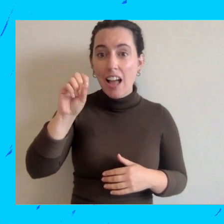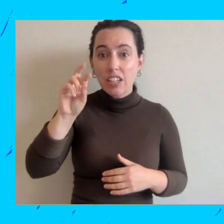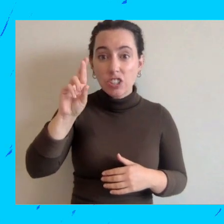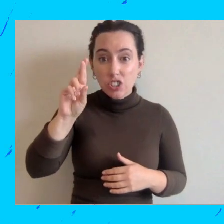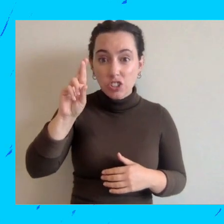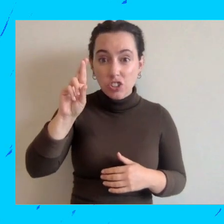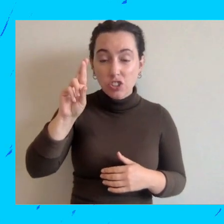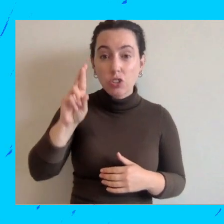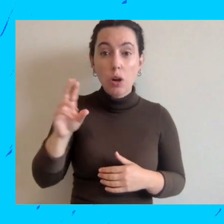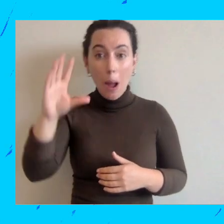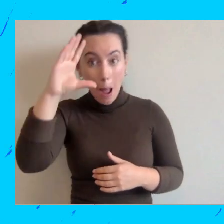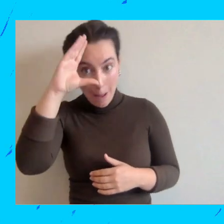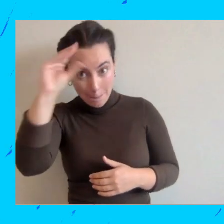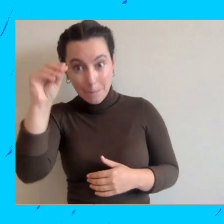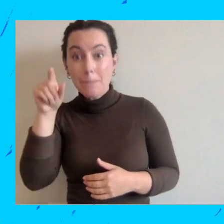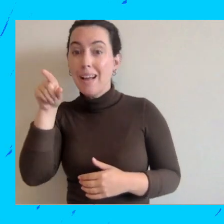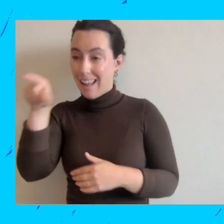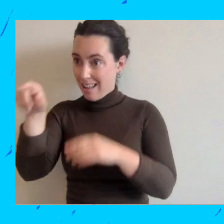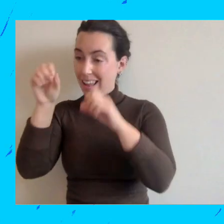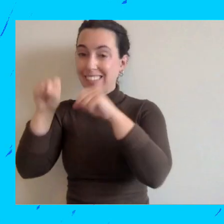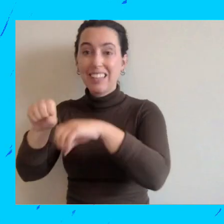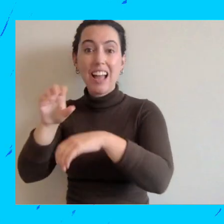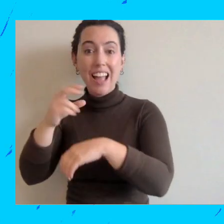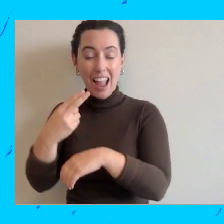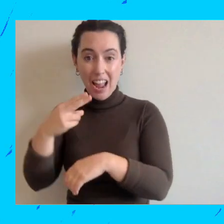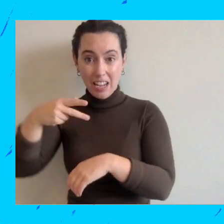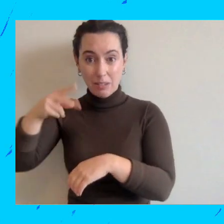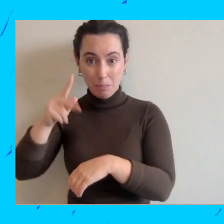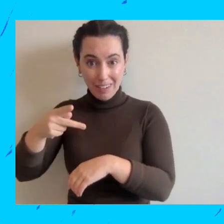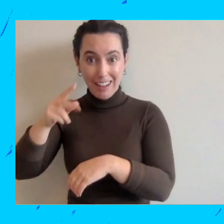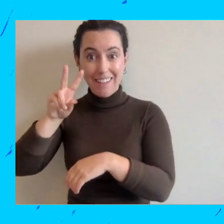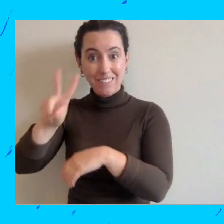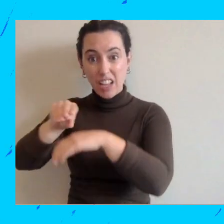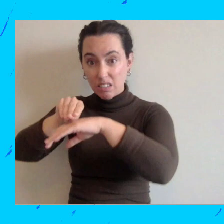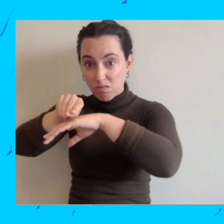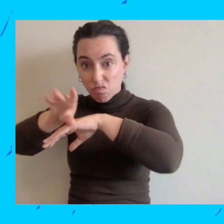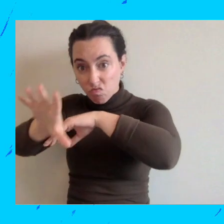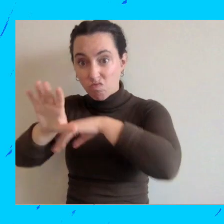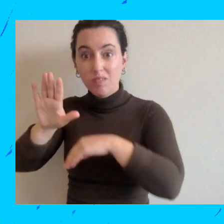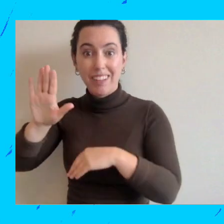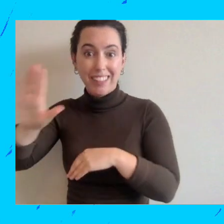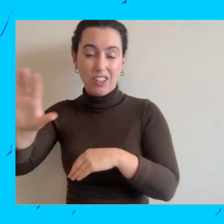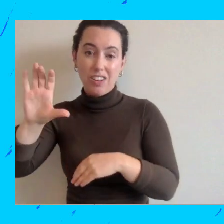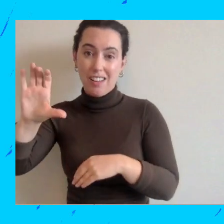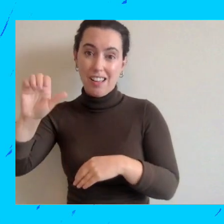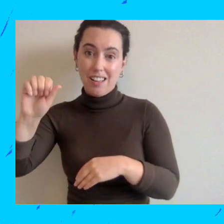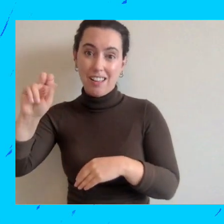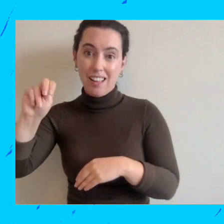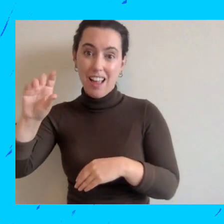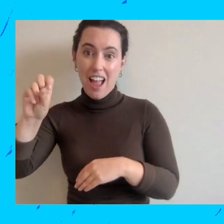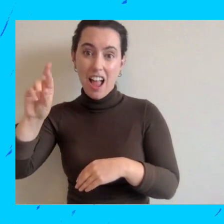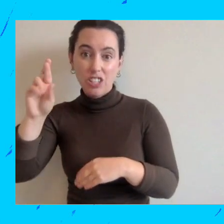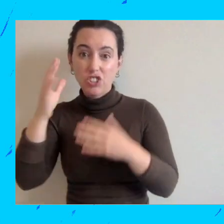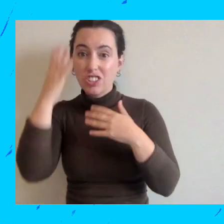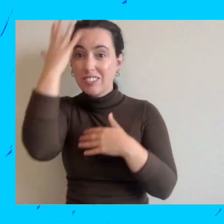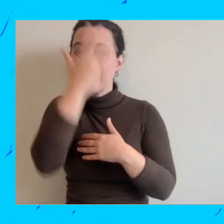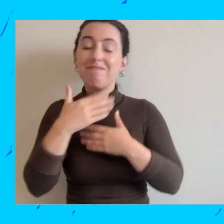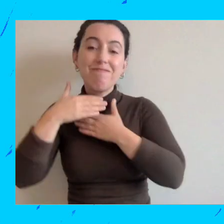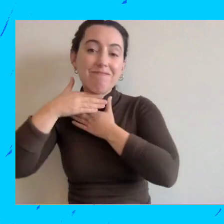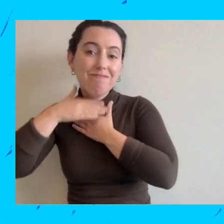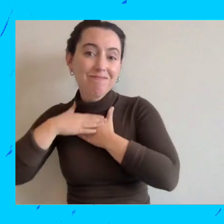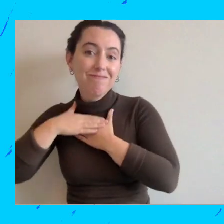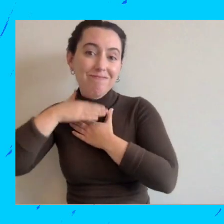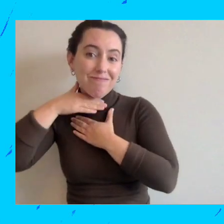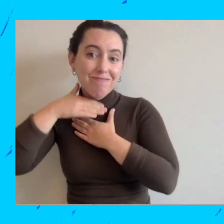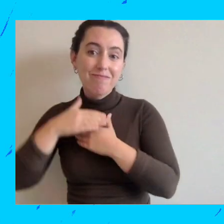cancer. Unlike other cancers, cervical cancer can be prevented and eventually eliminated. We